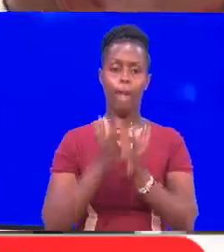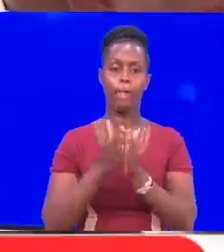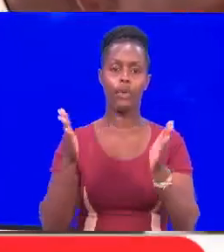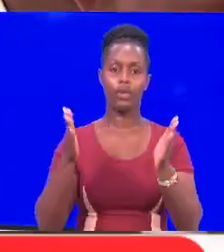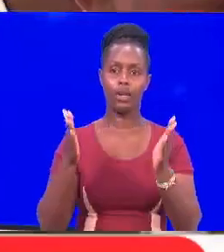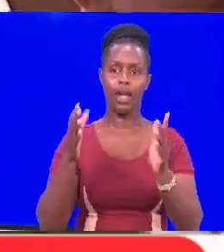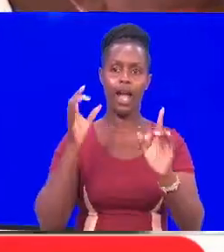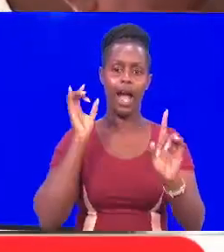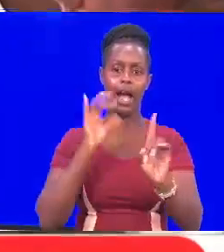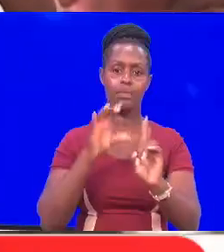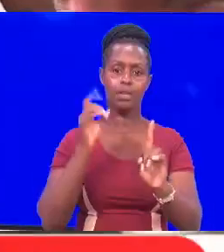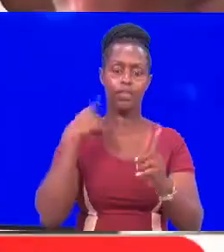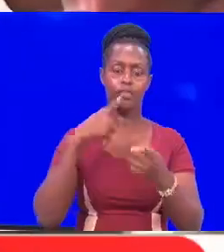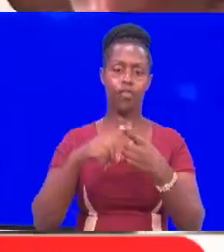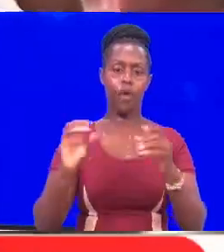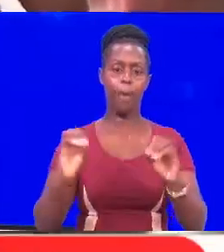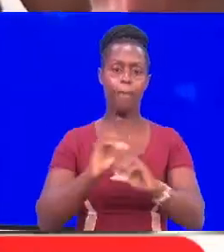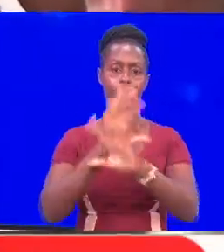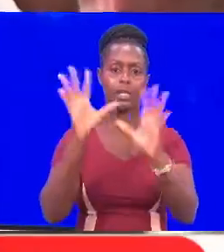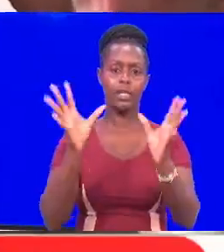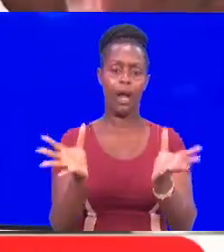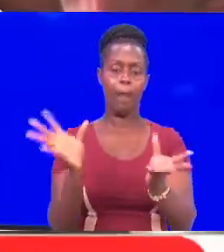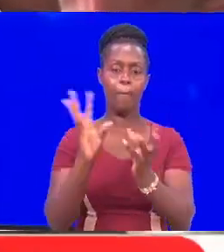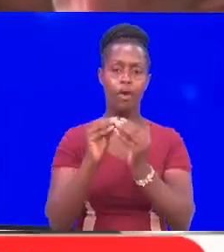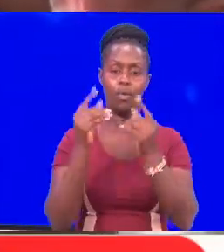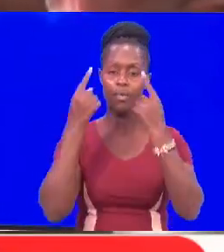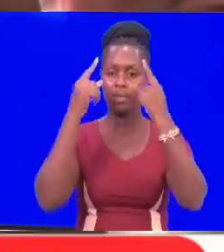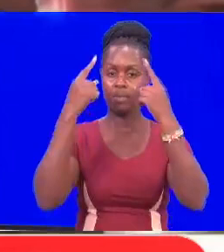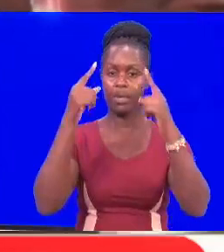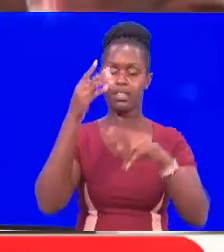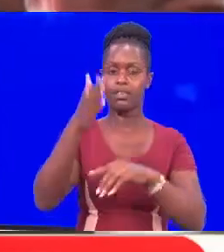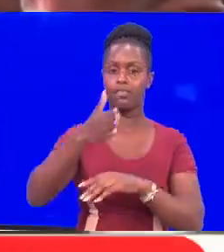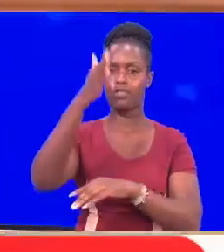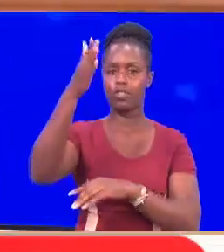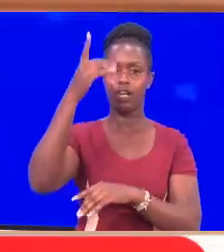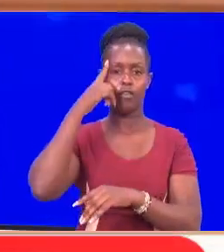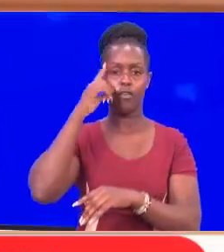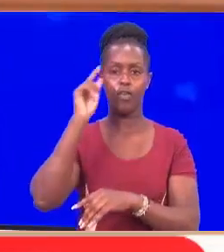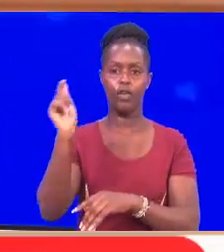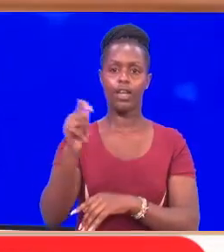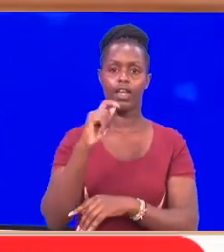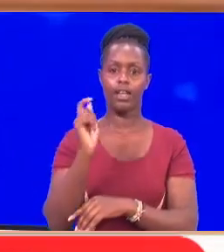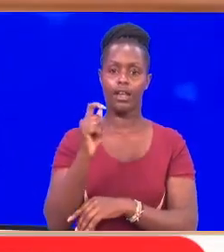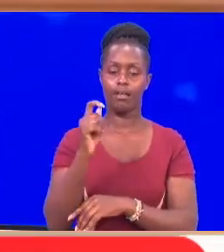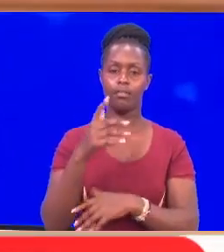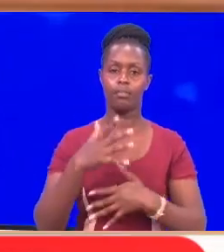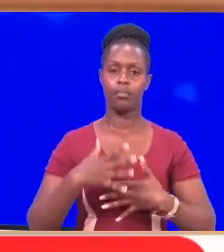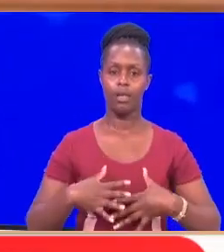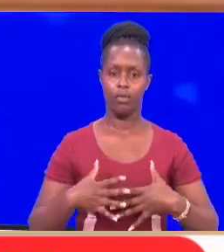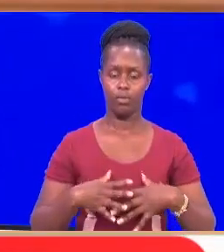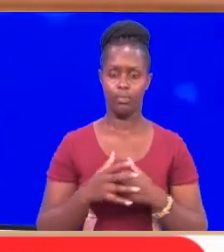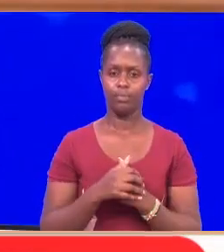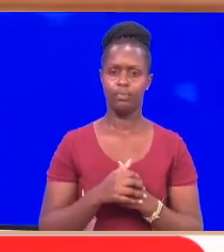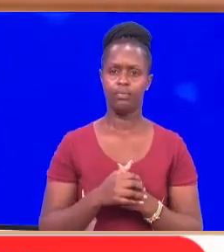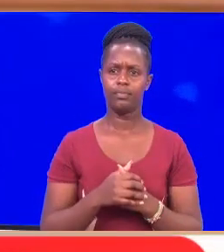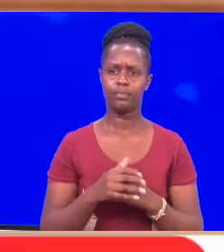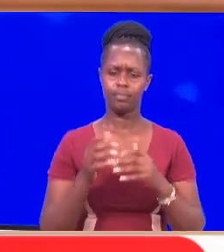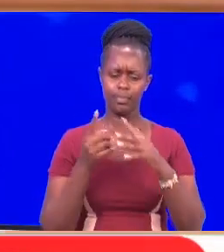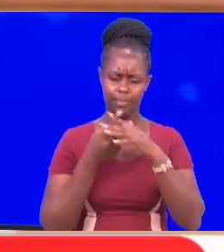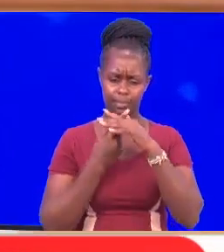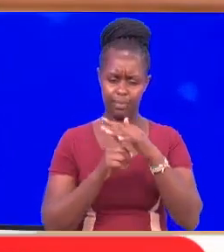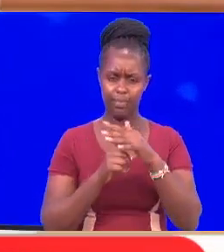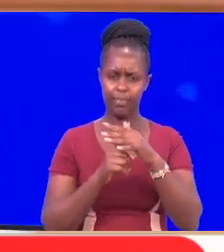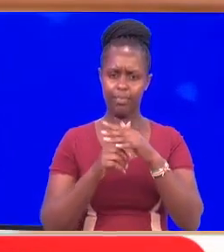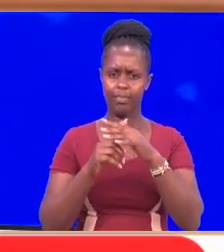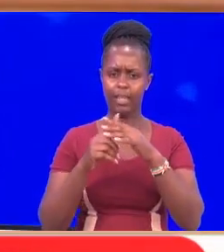for a brighter, more prosperous future for the Kenyan people. In the beginning, this vision was not